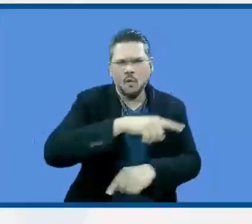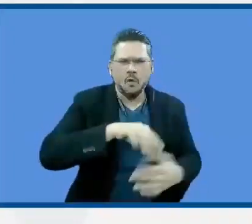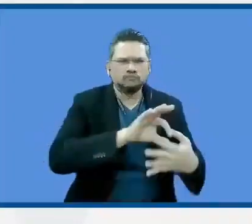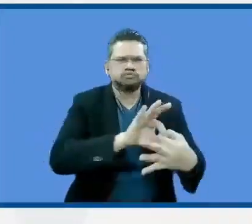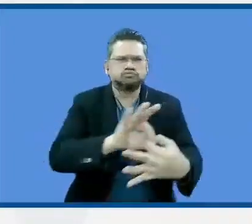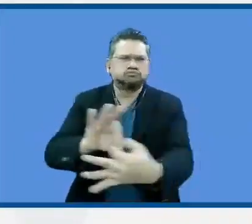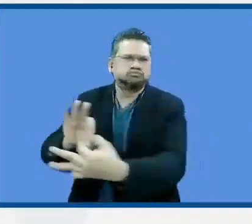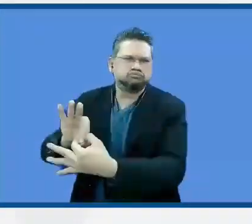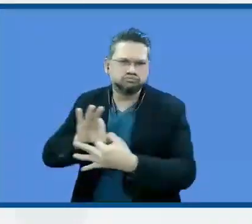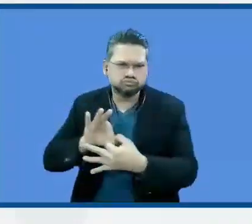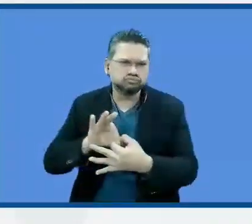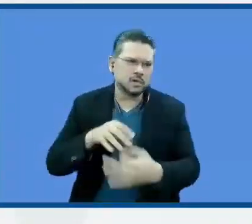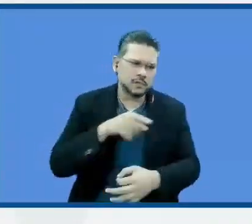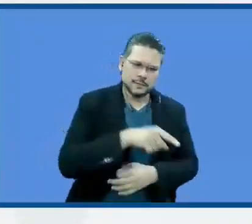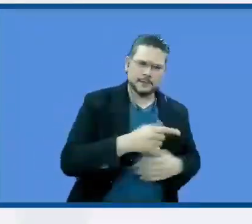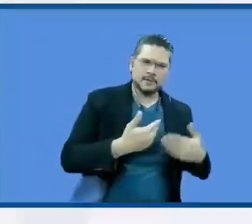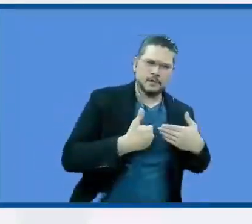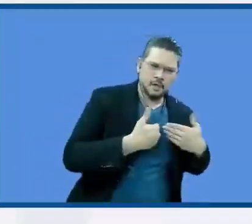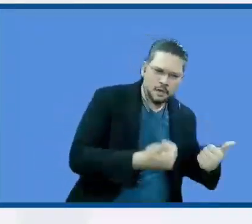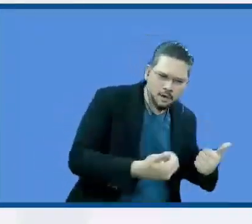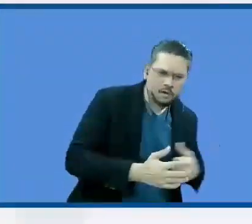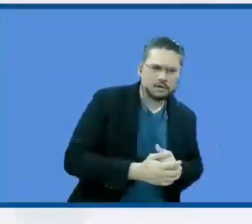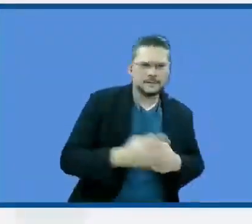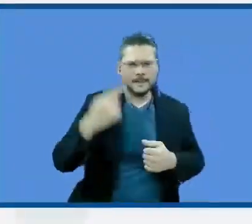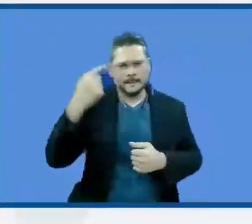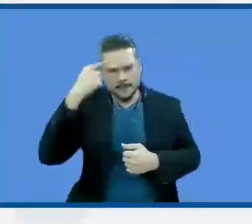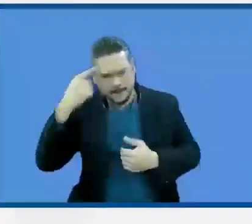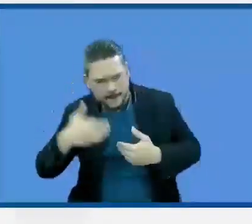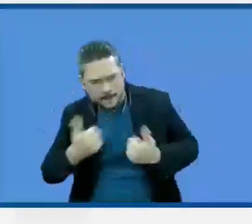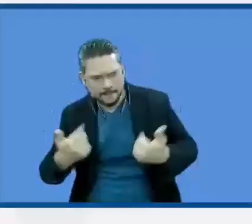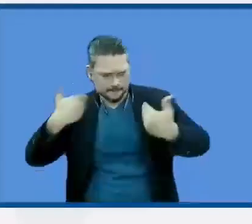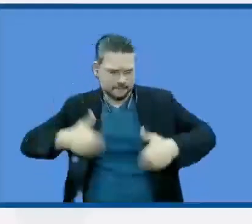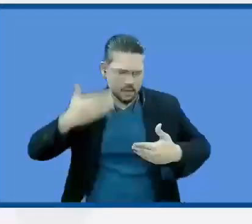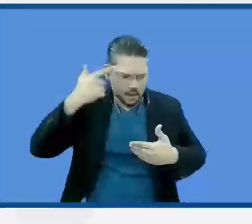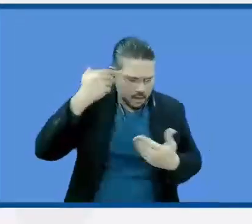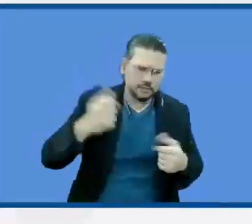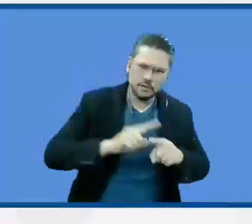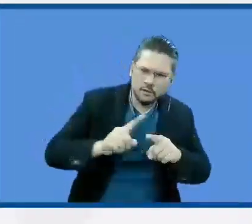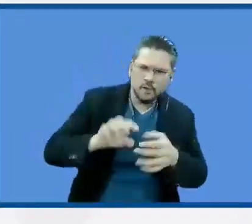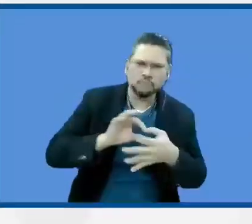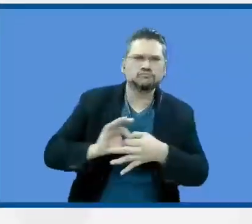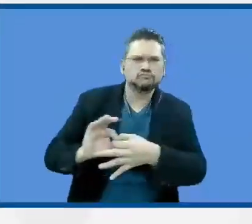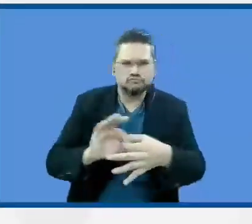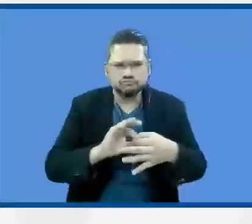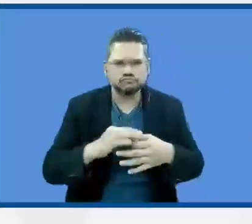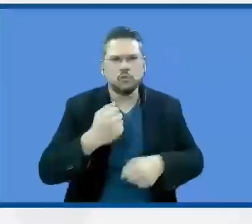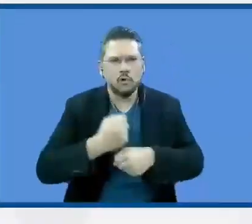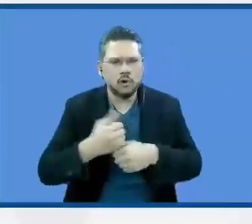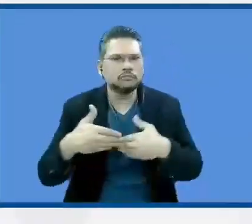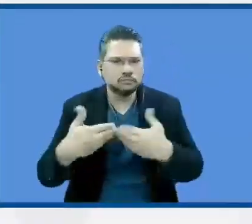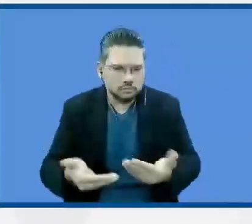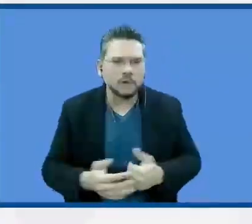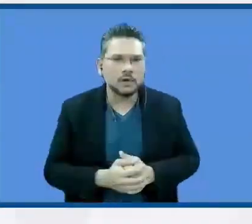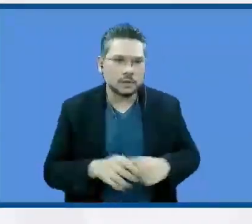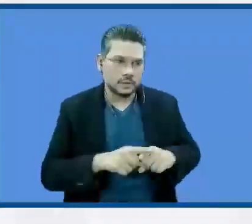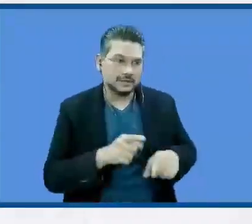and health, including both physical and mental health. In providing science advice to our government for pandemic response,